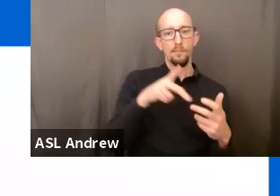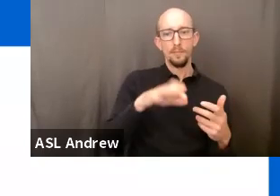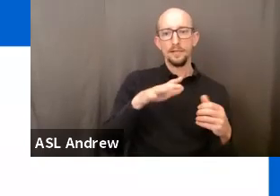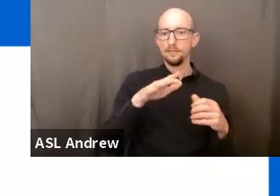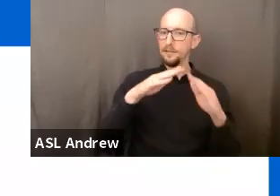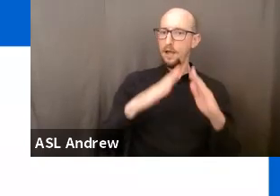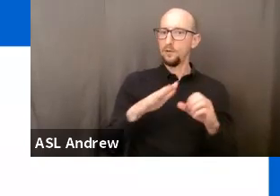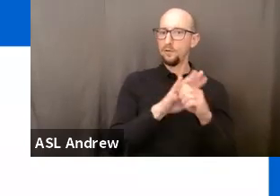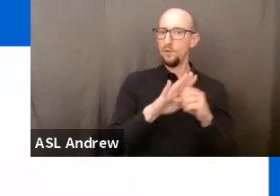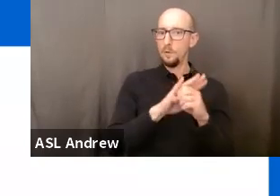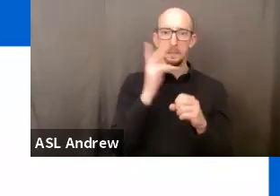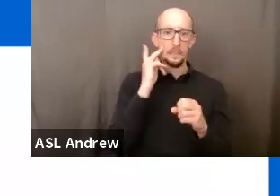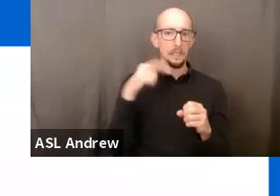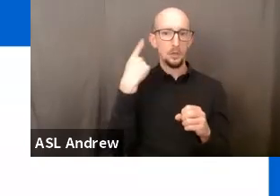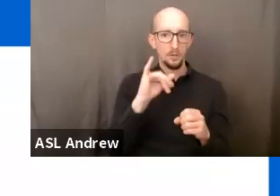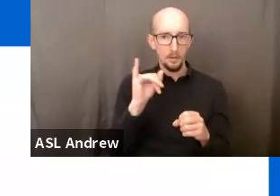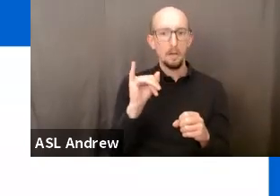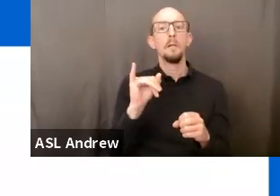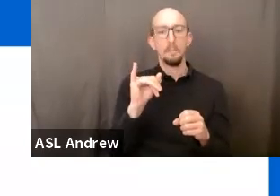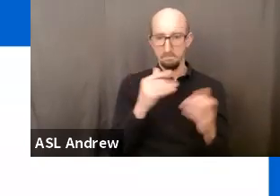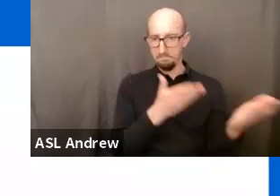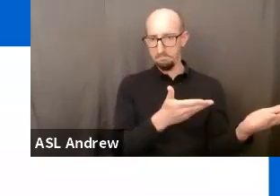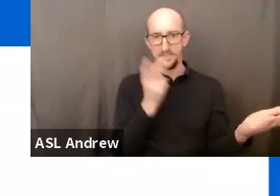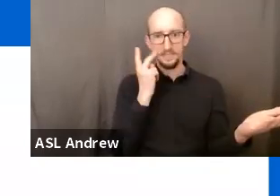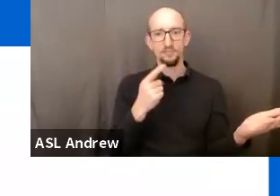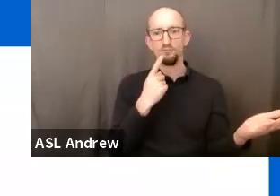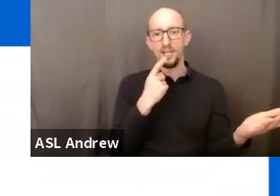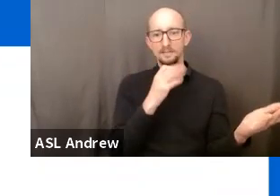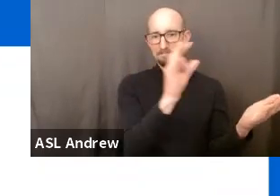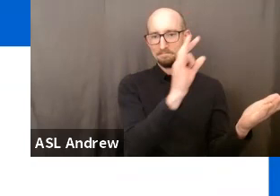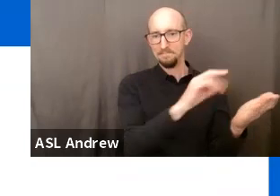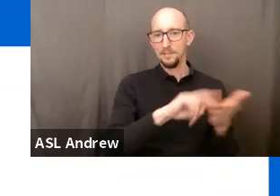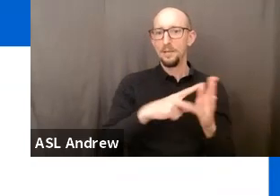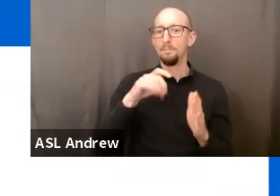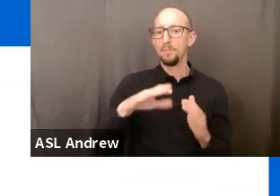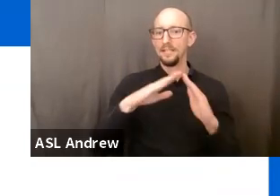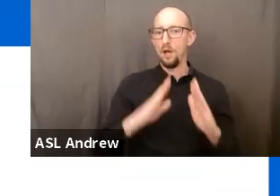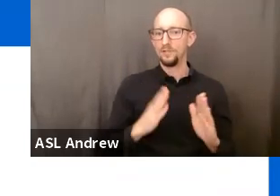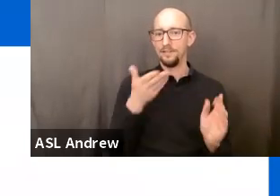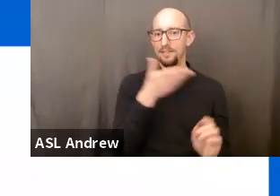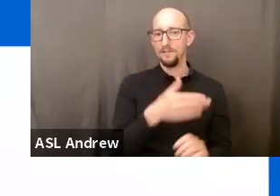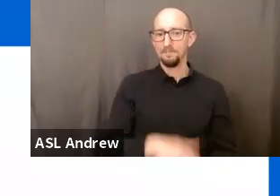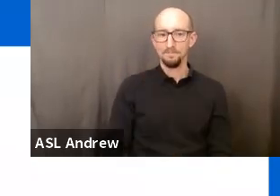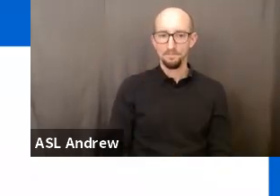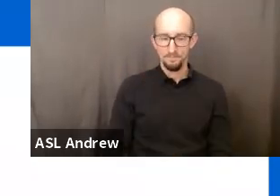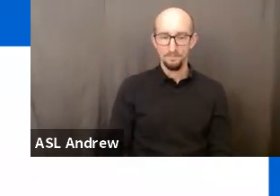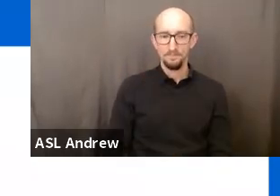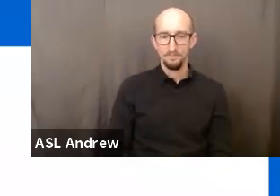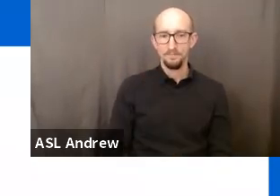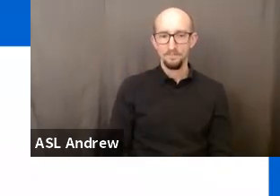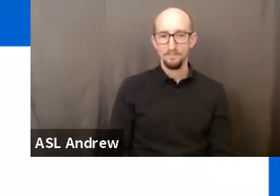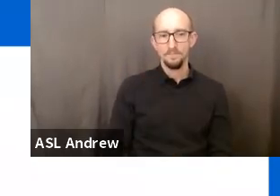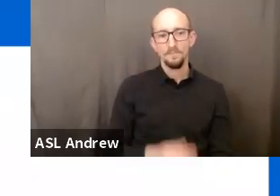then on the right, it's a very similar map, but this is proportionally done